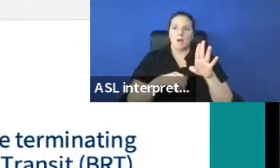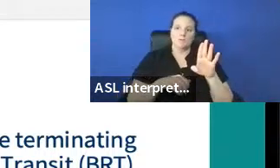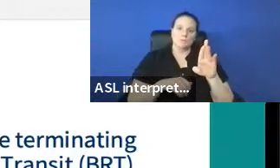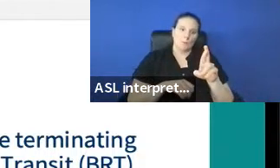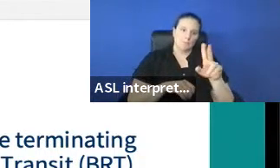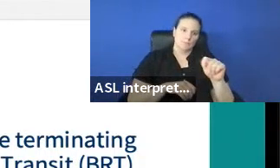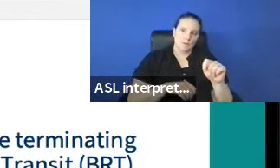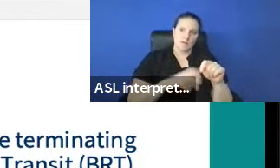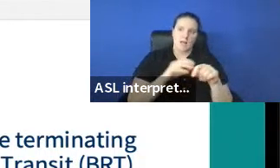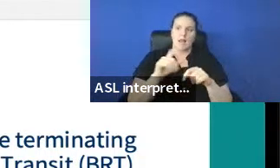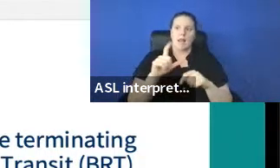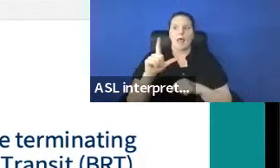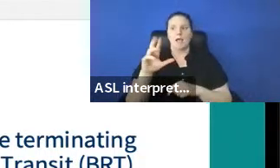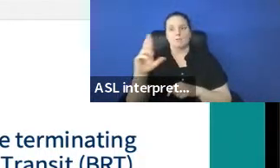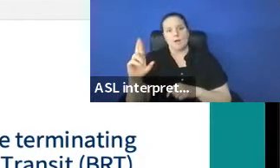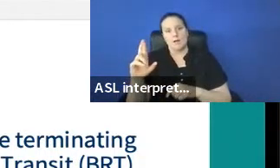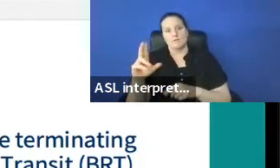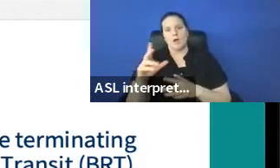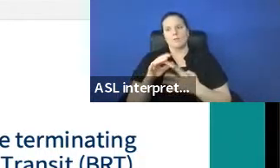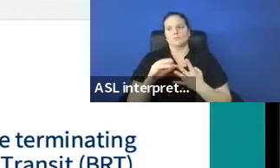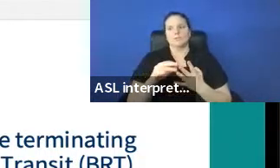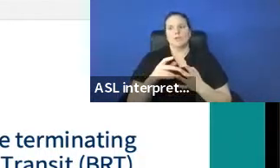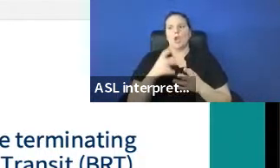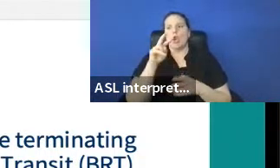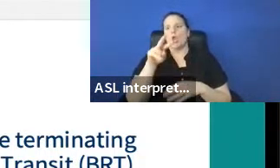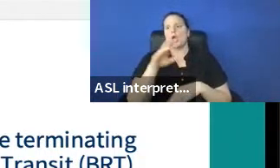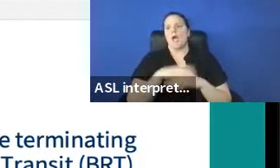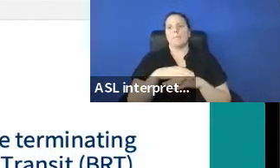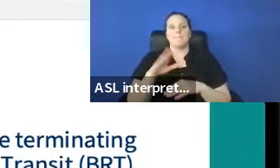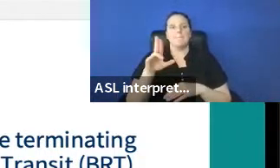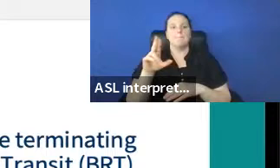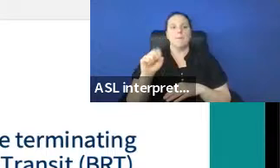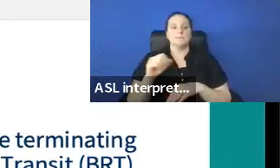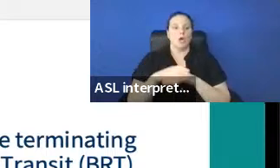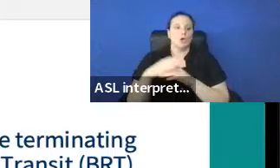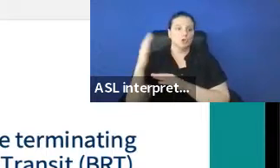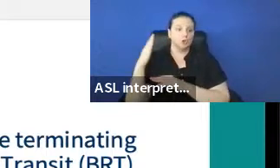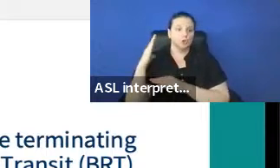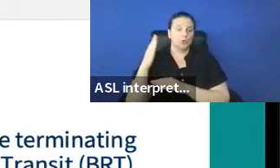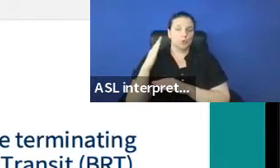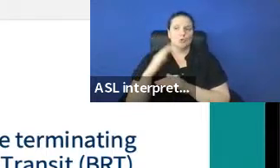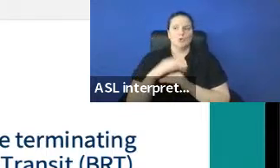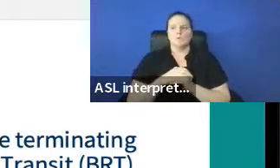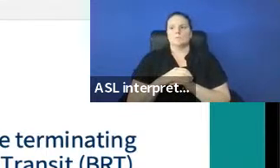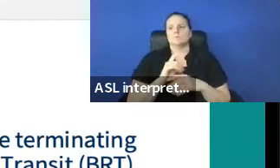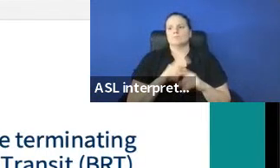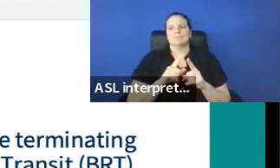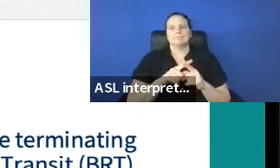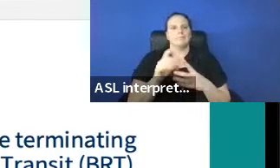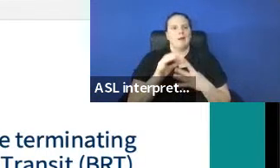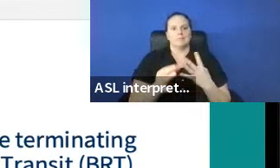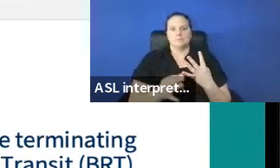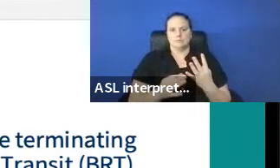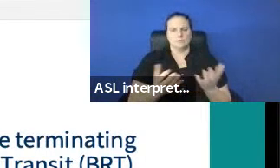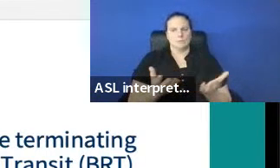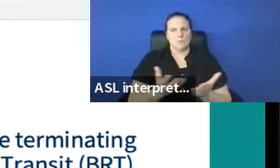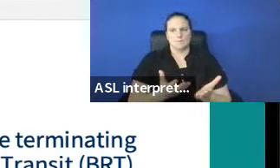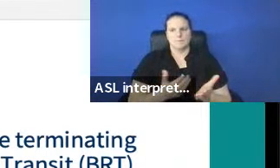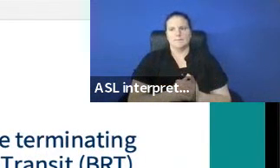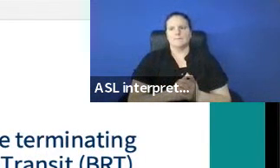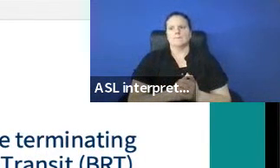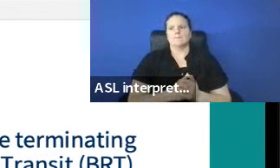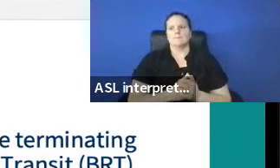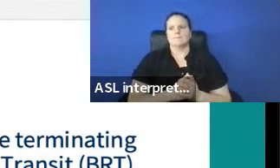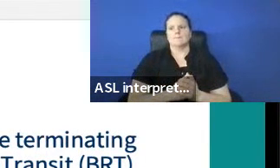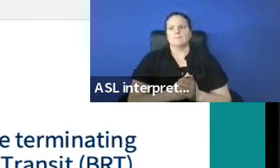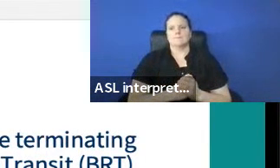rail, and an option that just looks at bus on shoulder. The various options are